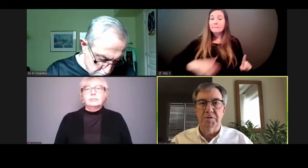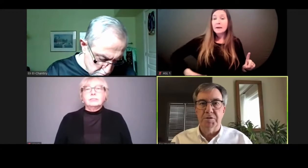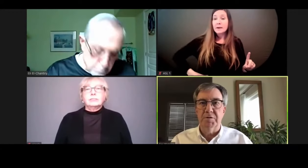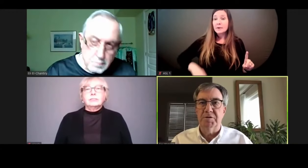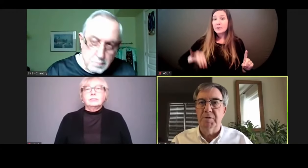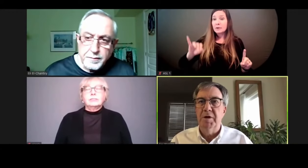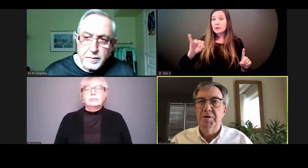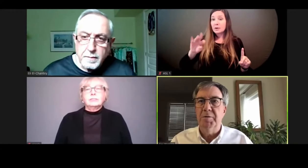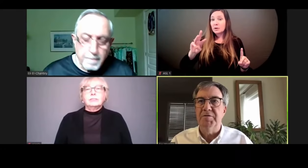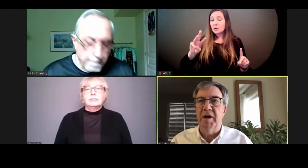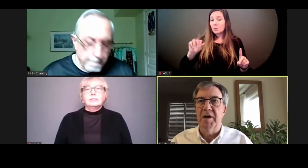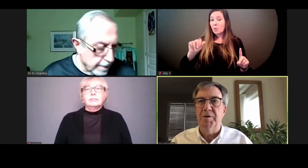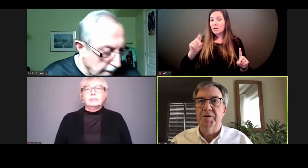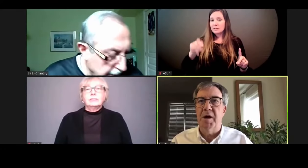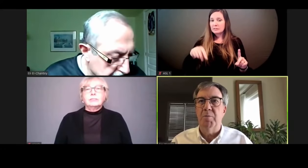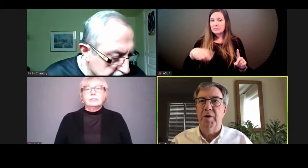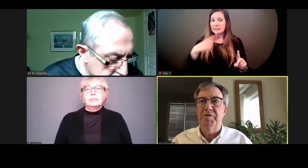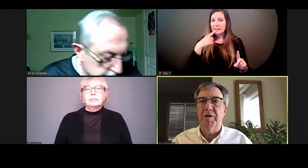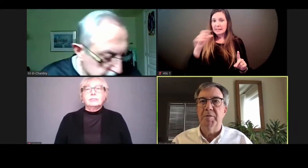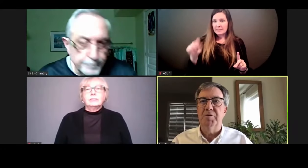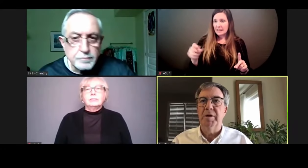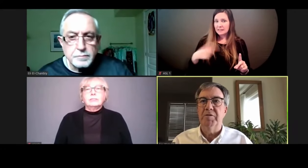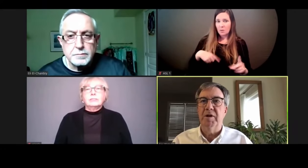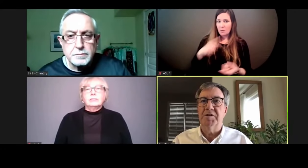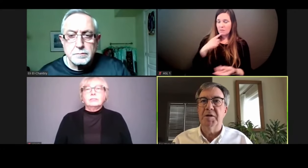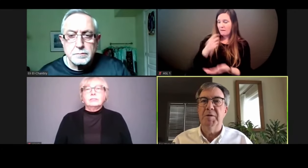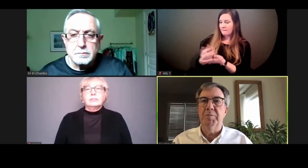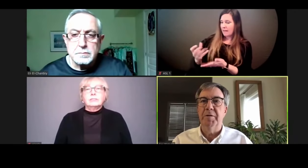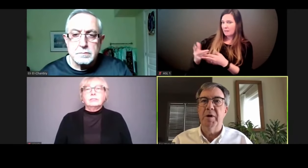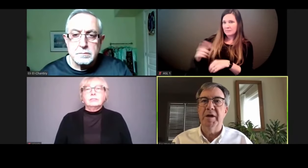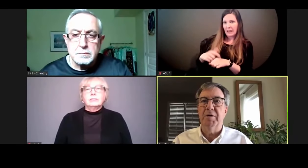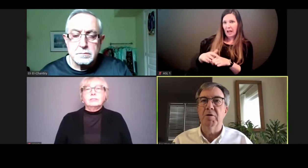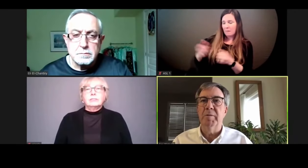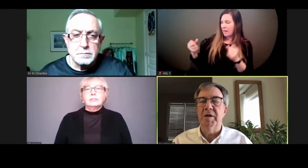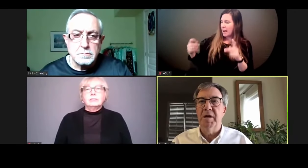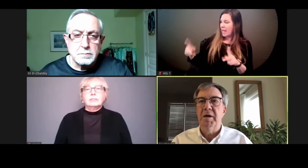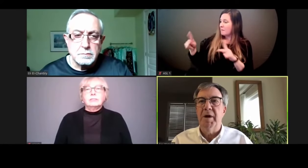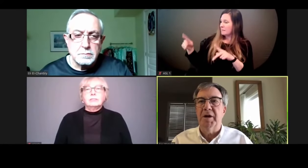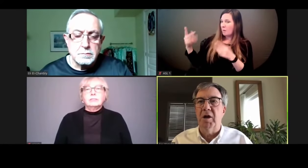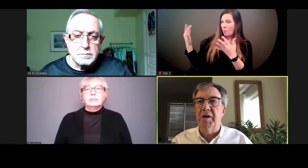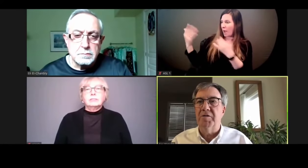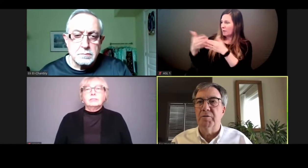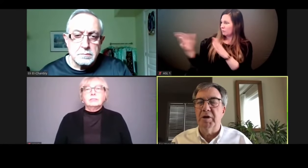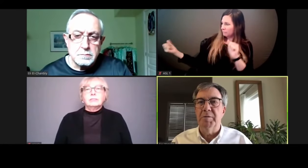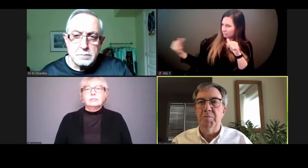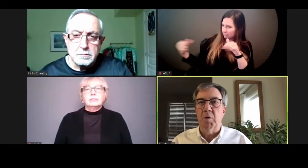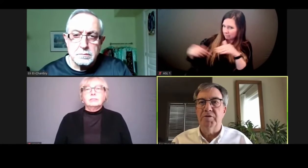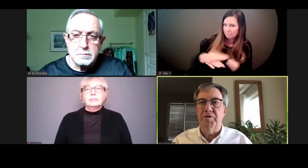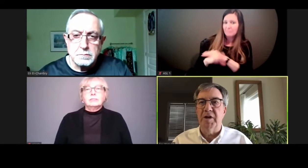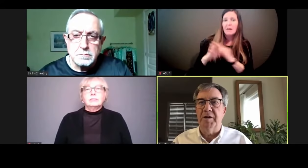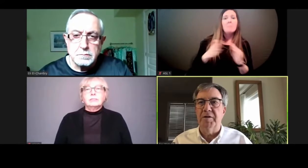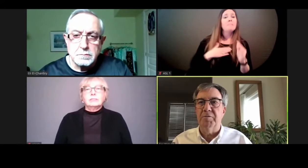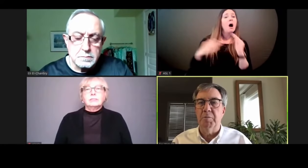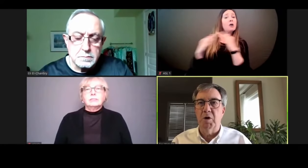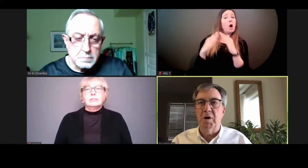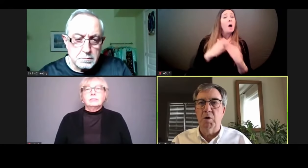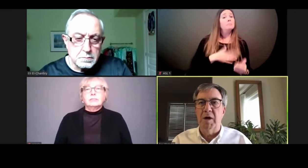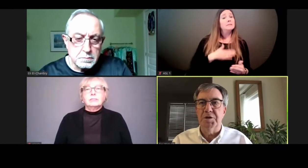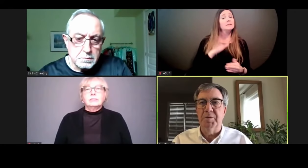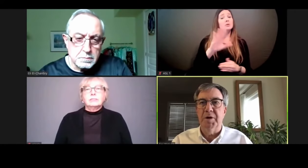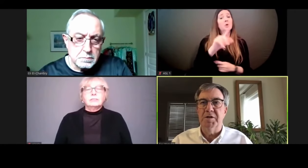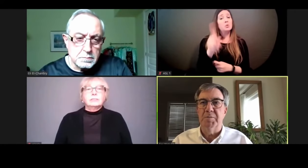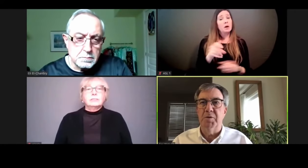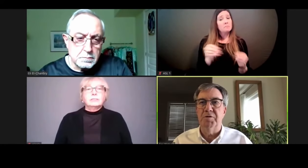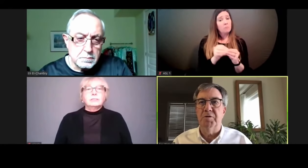Because there's too much valuable time we're wasting in between. So let's get people in the waiting room. And my colleagues, if we could be more succinct, it's more a